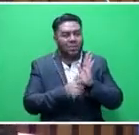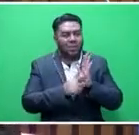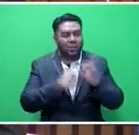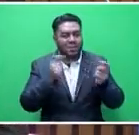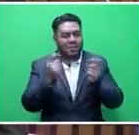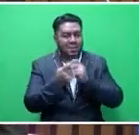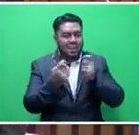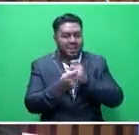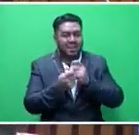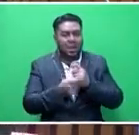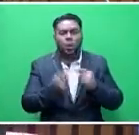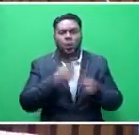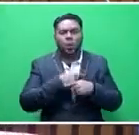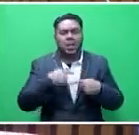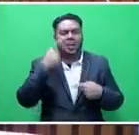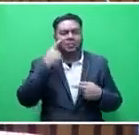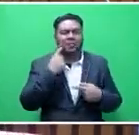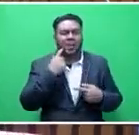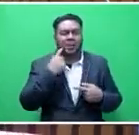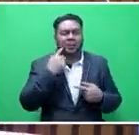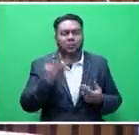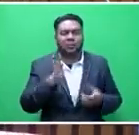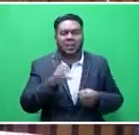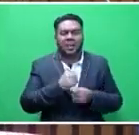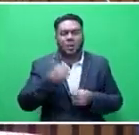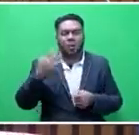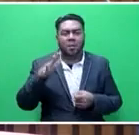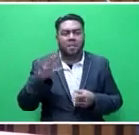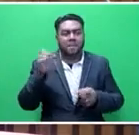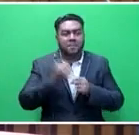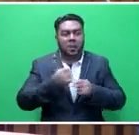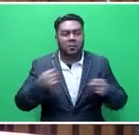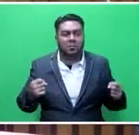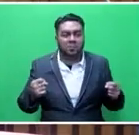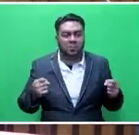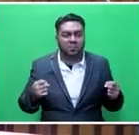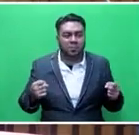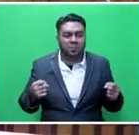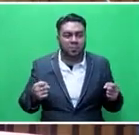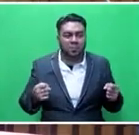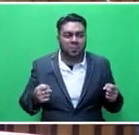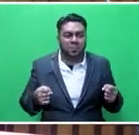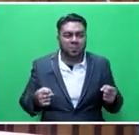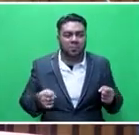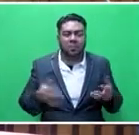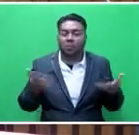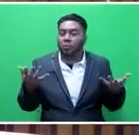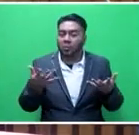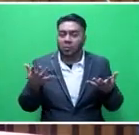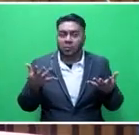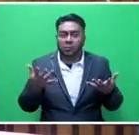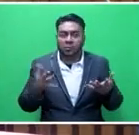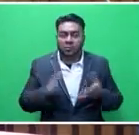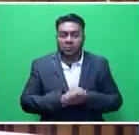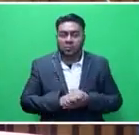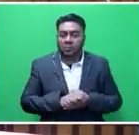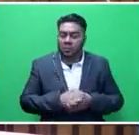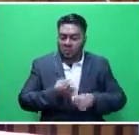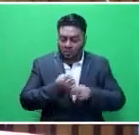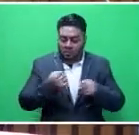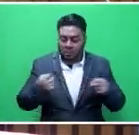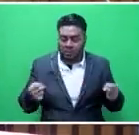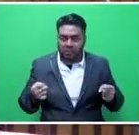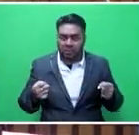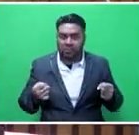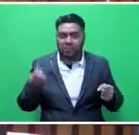sir, we are trying to take away the powers that used to be given to the ministers previously, where they were given carte blanche powers